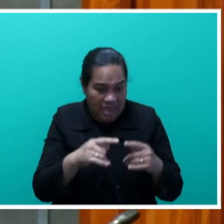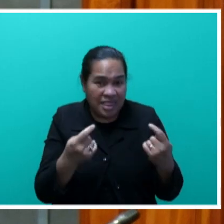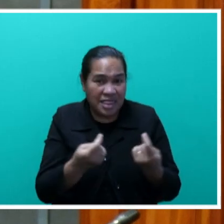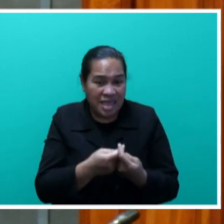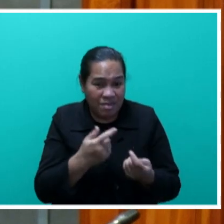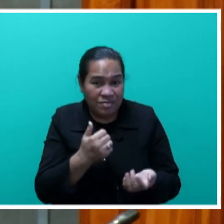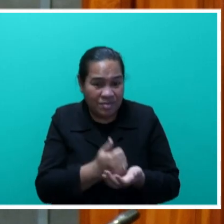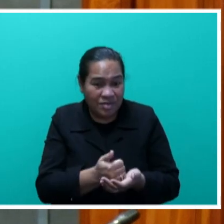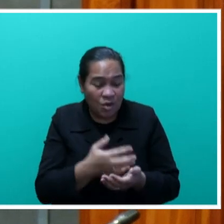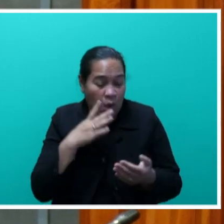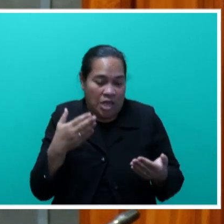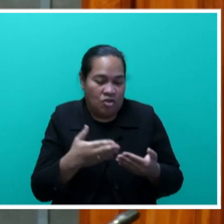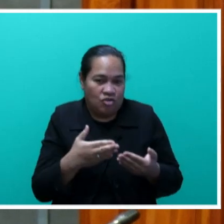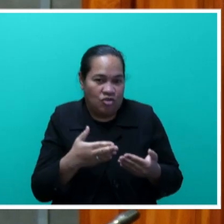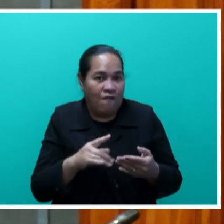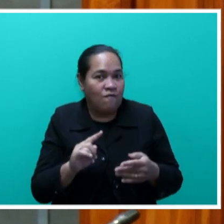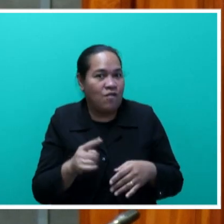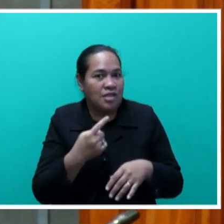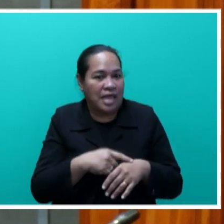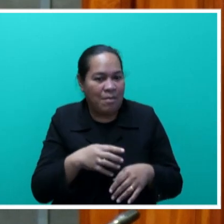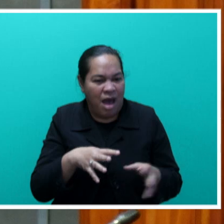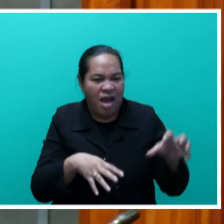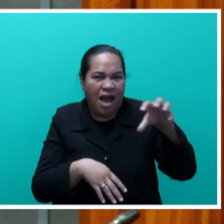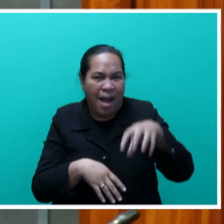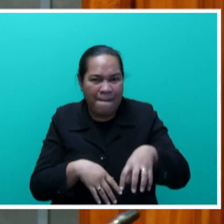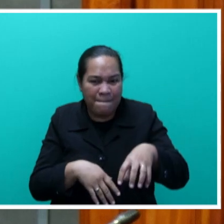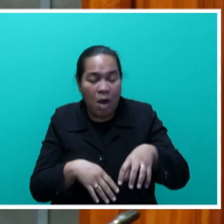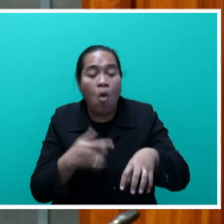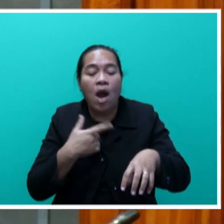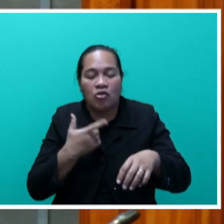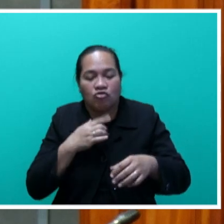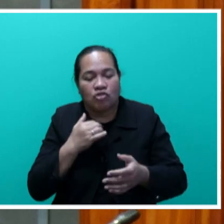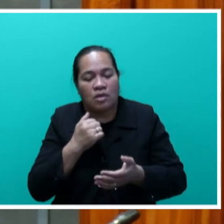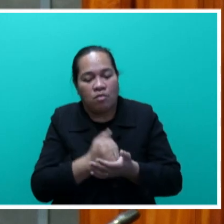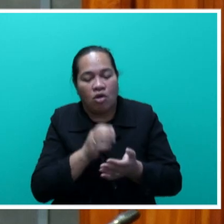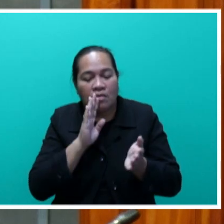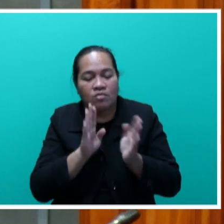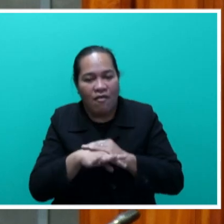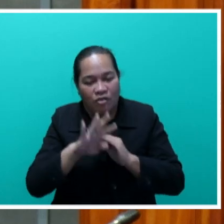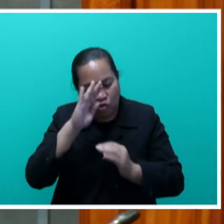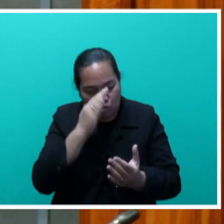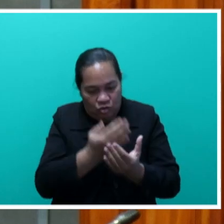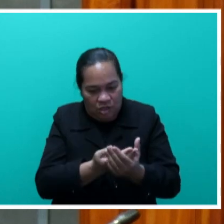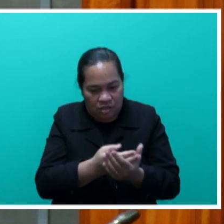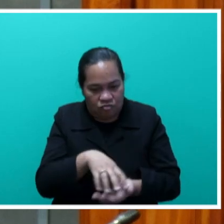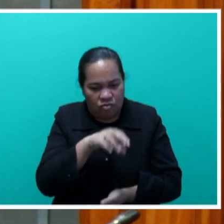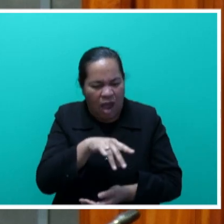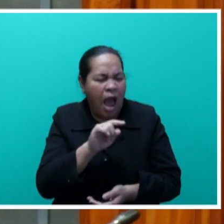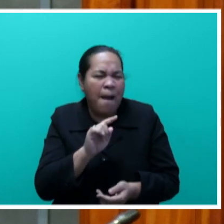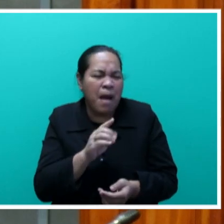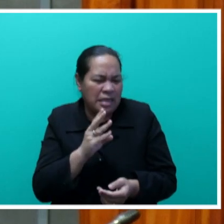was introduced in the current financial year for the first time to support the private students with good academic performance but facing financial